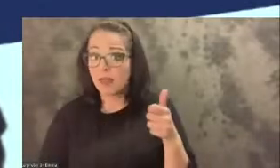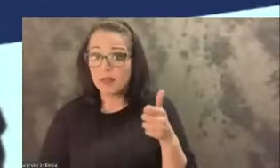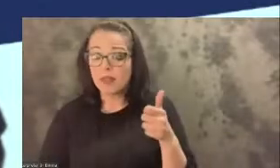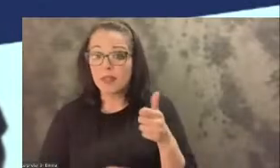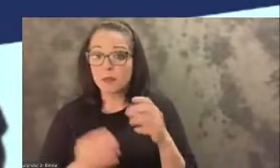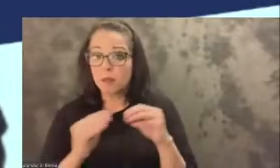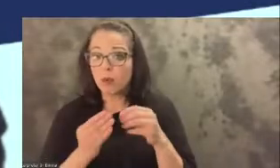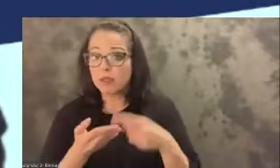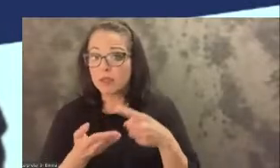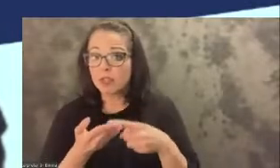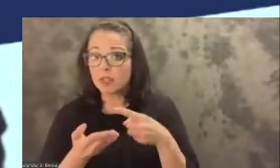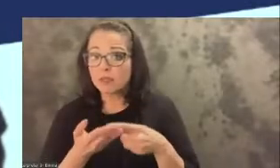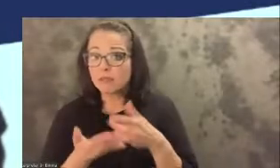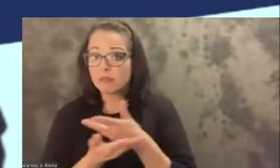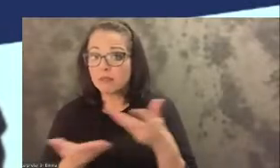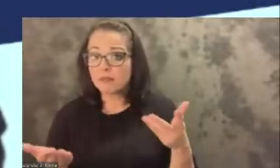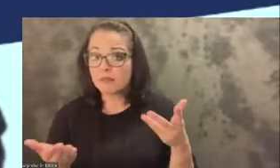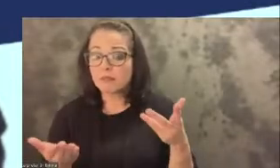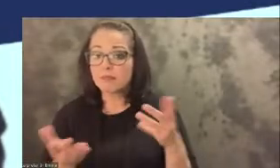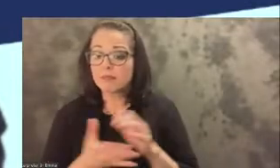further discussion?